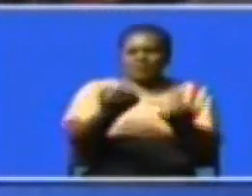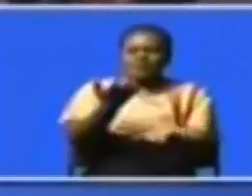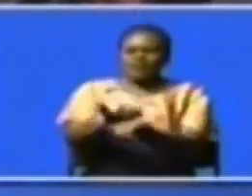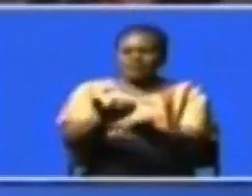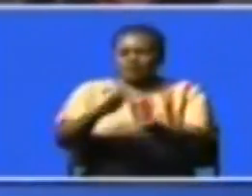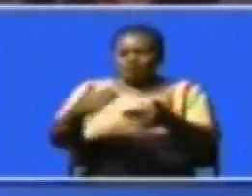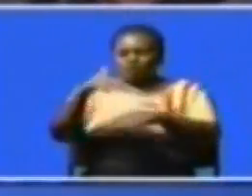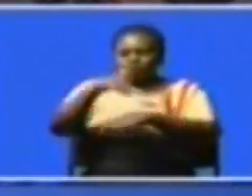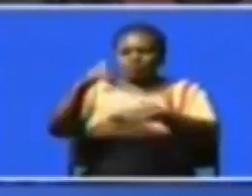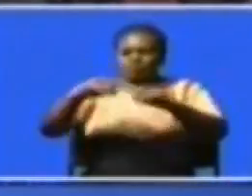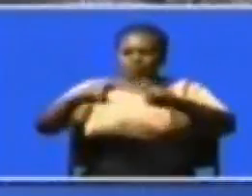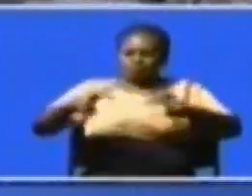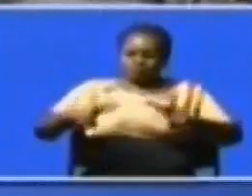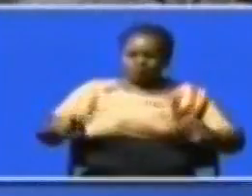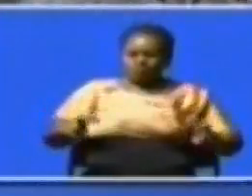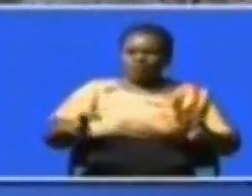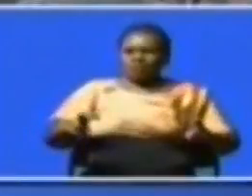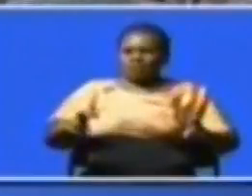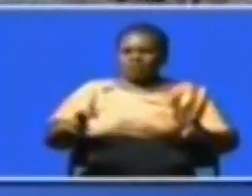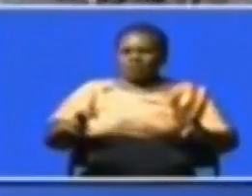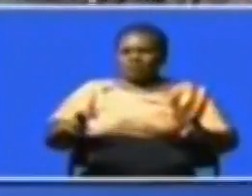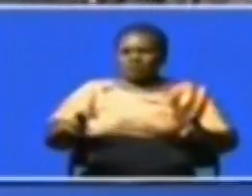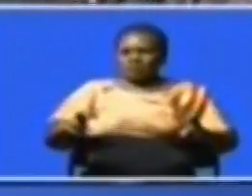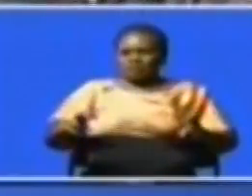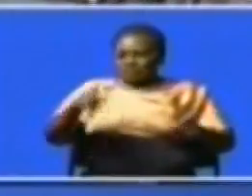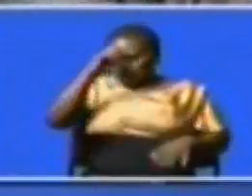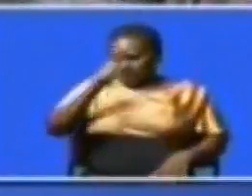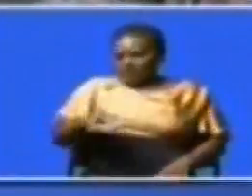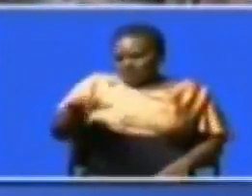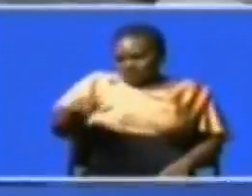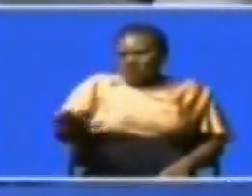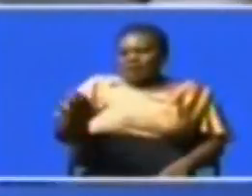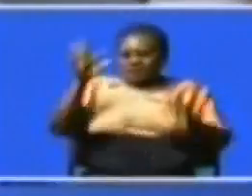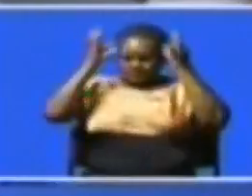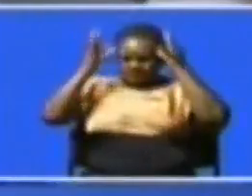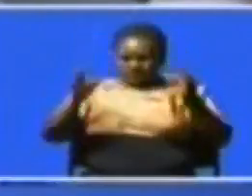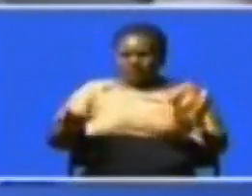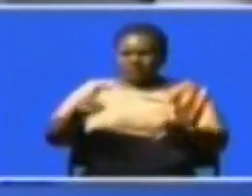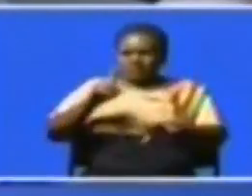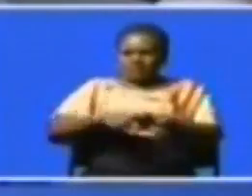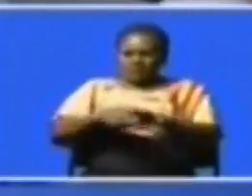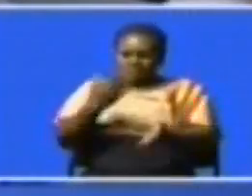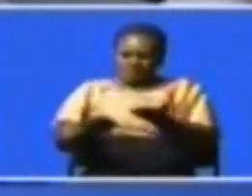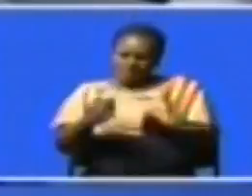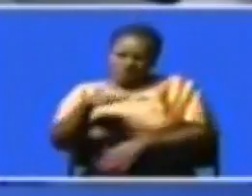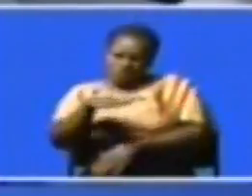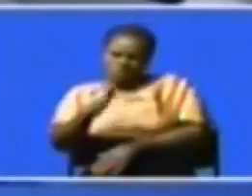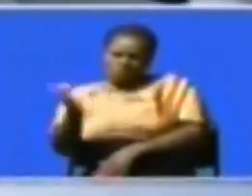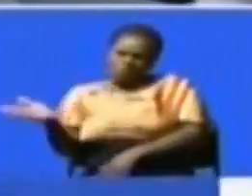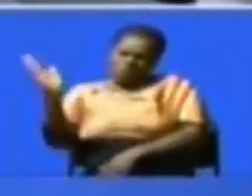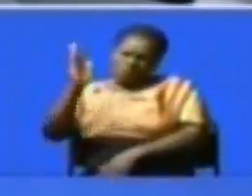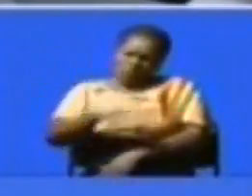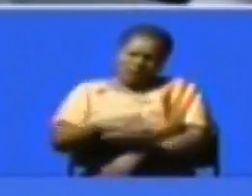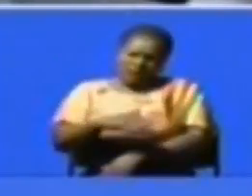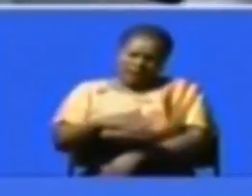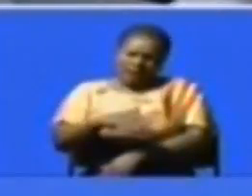with investigations, something that is often left to the discretion of judges and magistrates. If the probability of you turning to trial